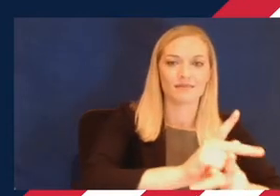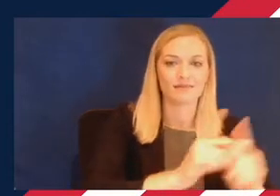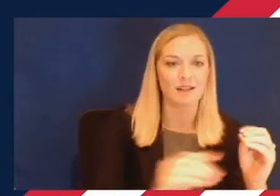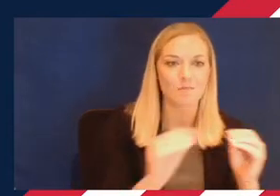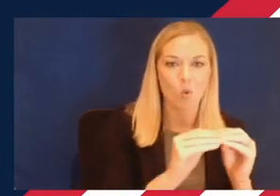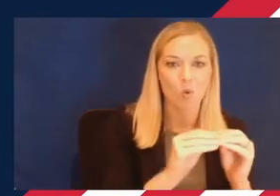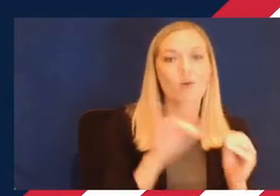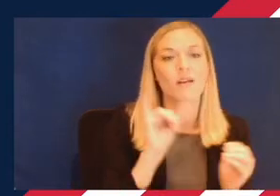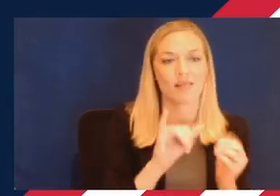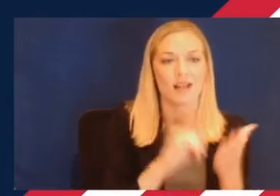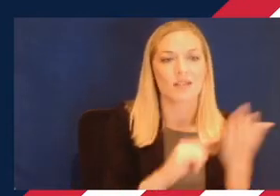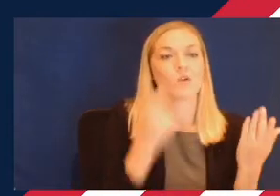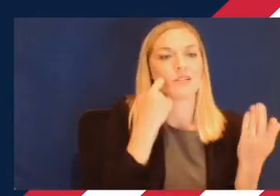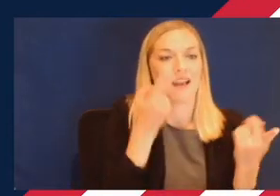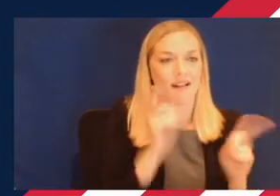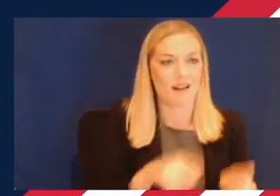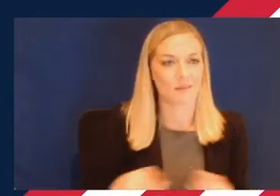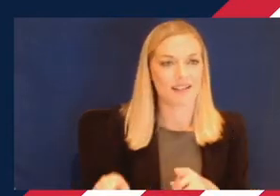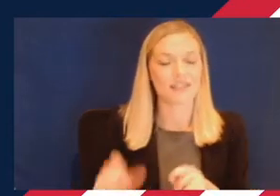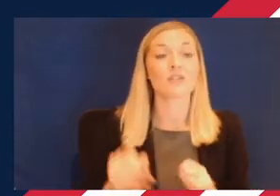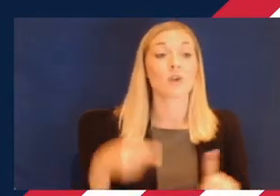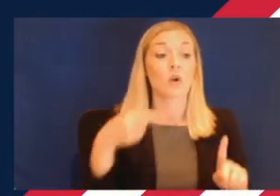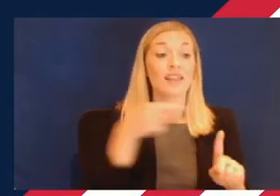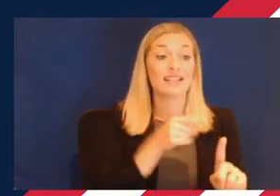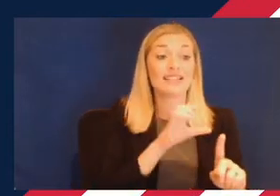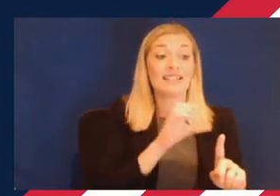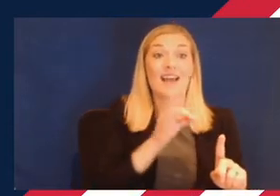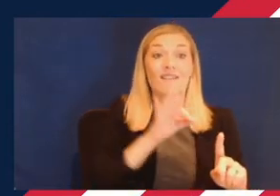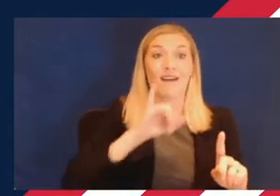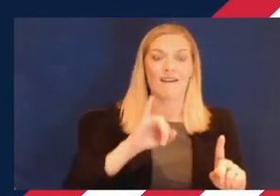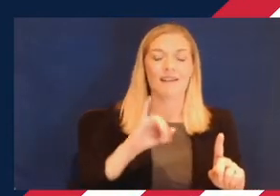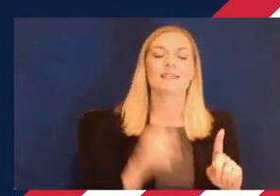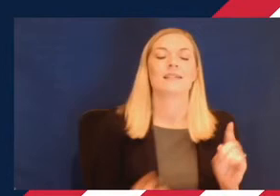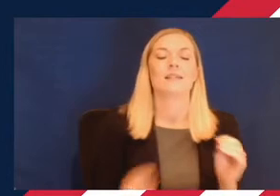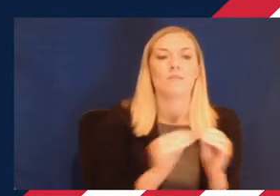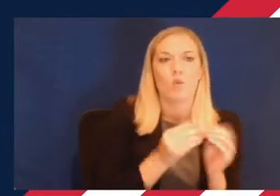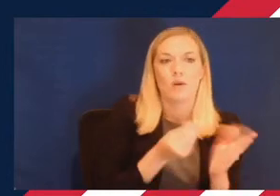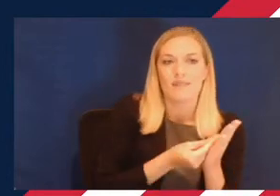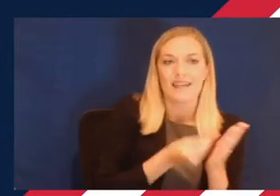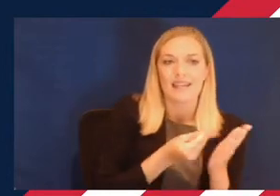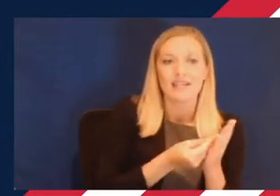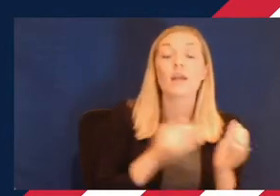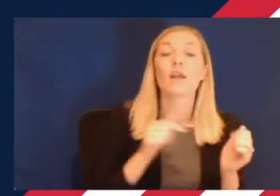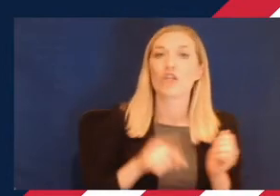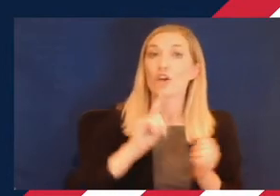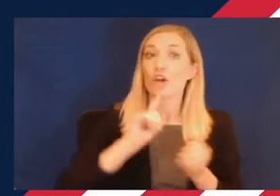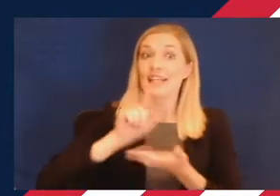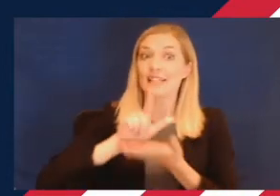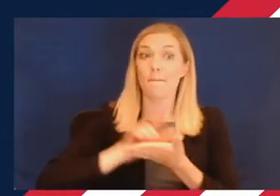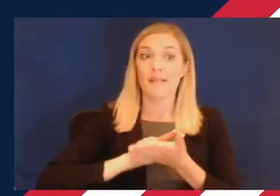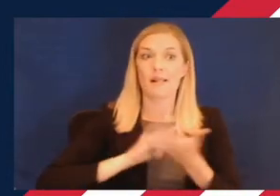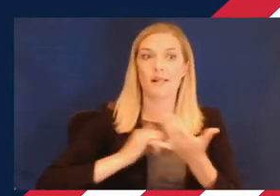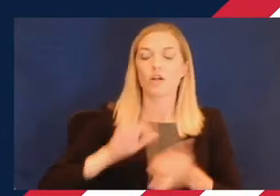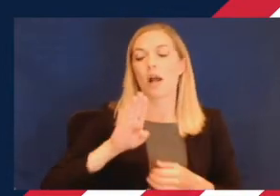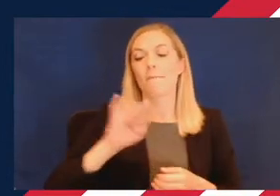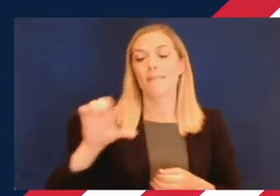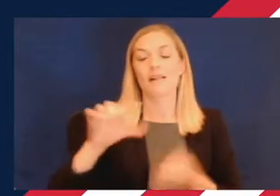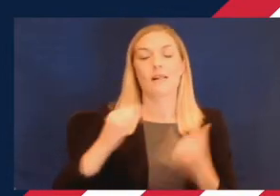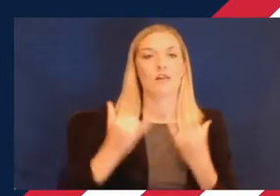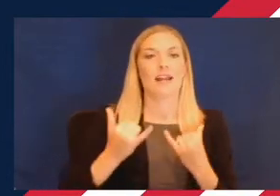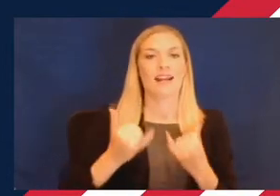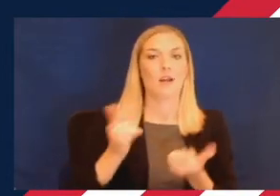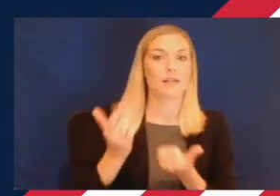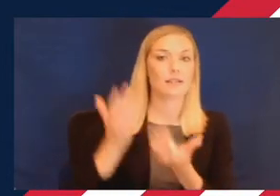now. So they need more equity. There's a bill that Senator Warner and Senator Schumer are working on. I talked to them last week on this very issue.